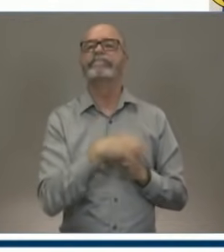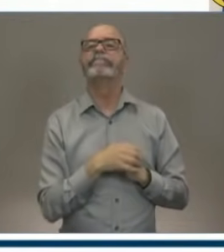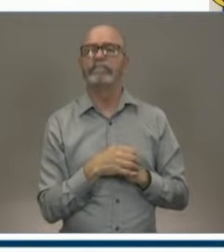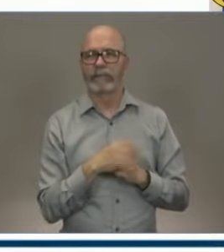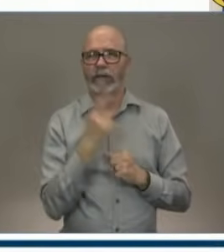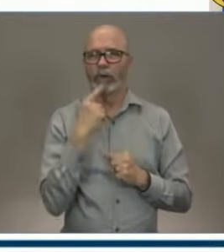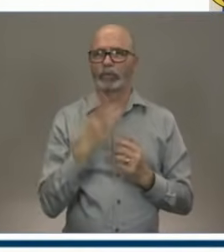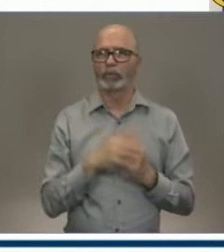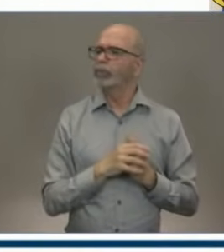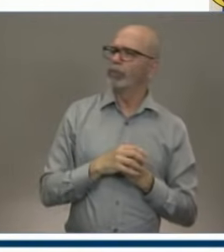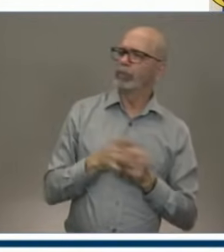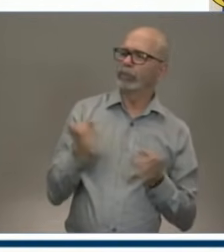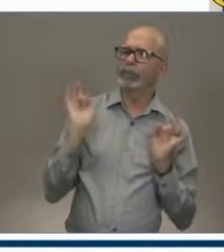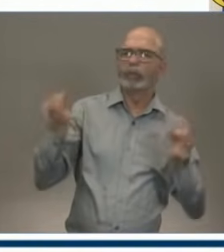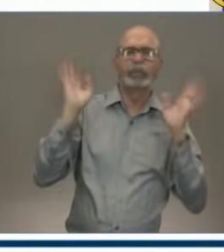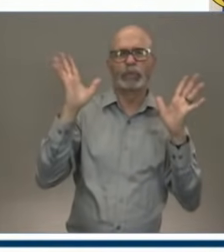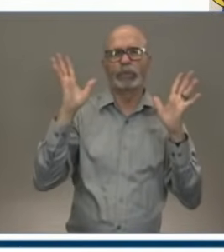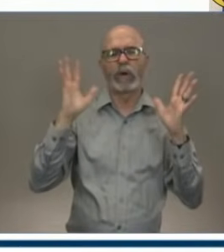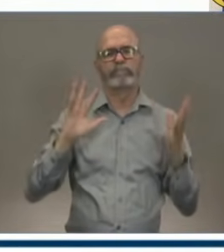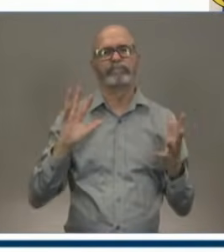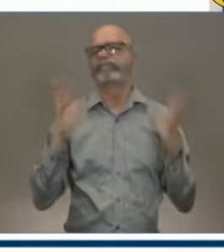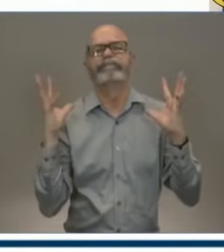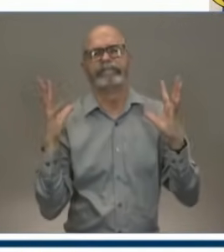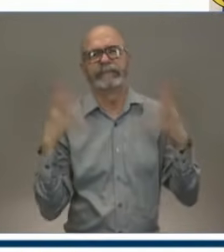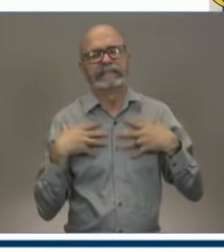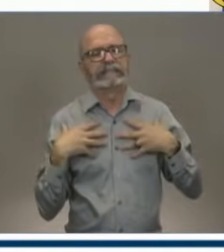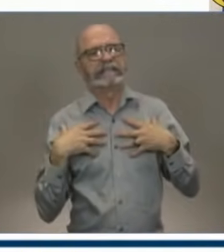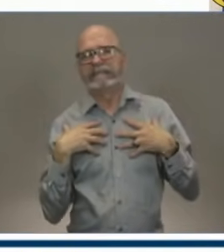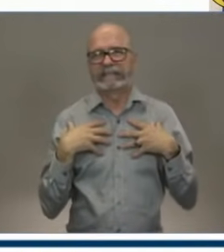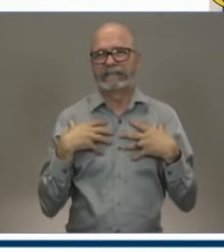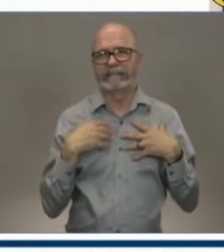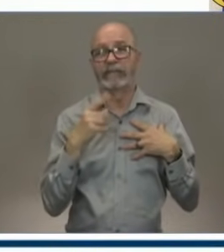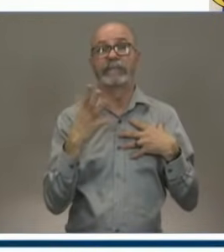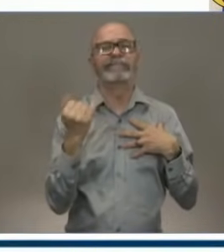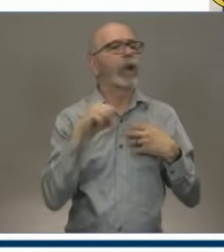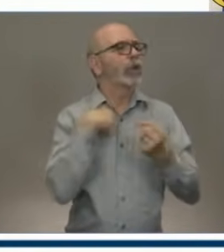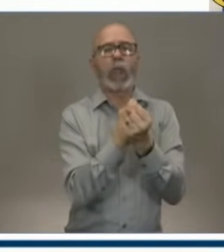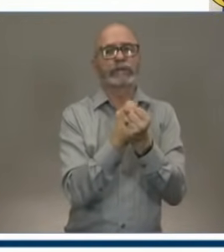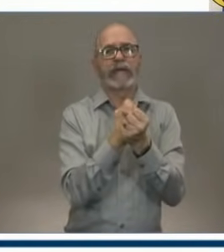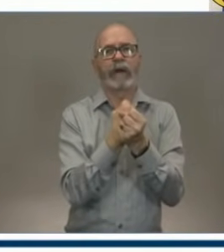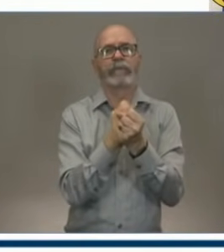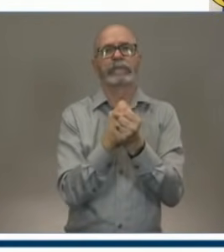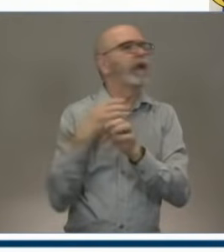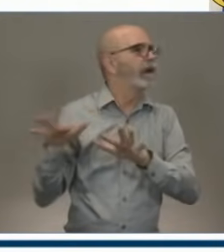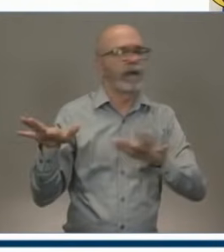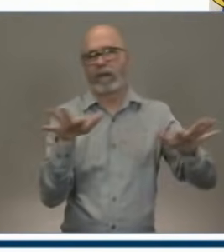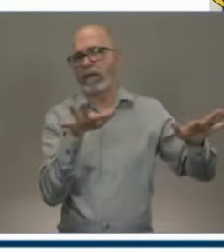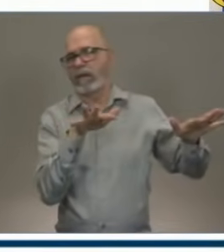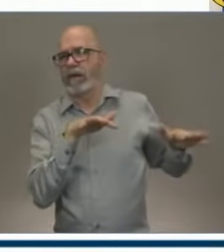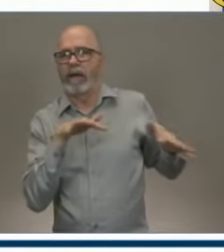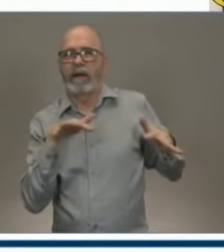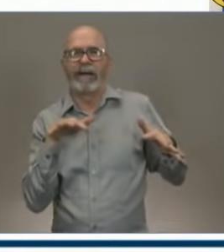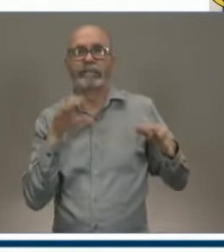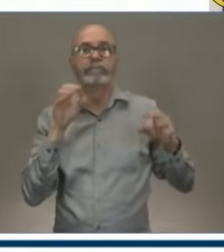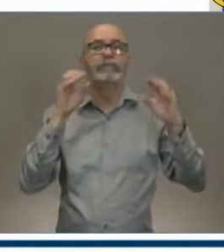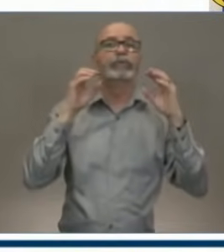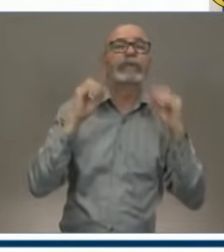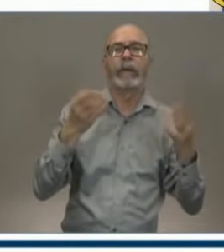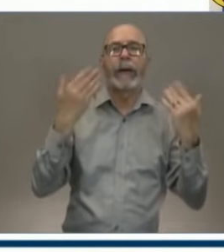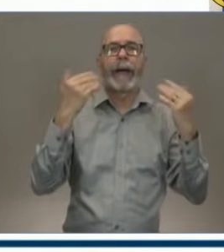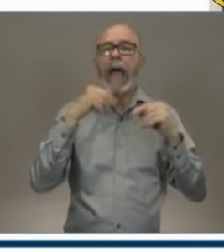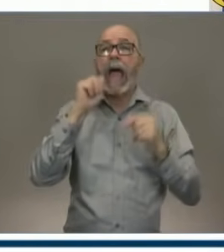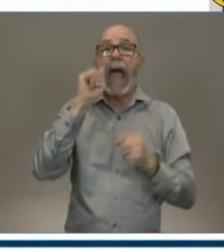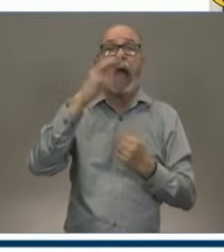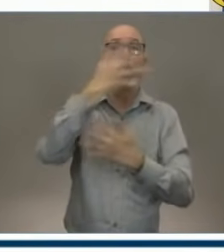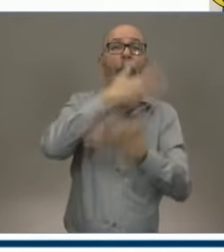inhumane due to almost constant lockdowns, lack of fresh air amidst the COVID pandemic. And they also